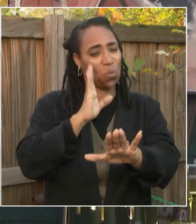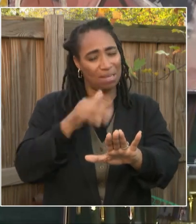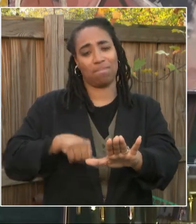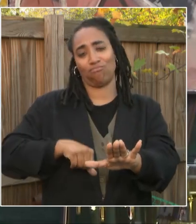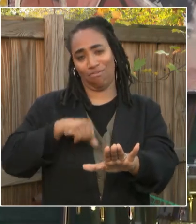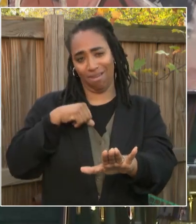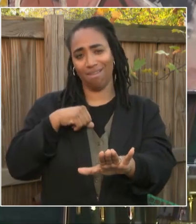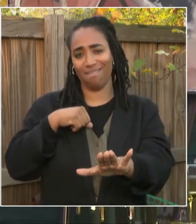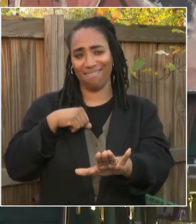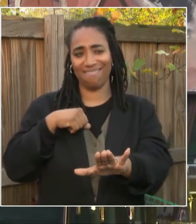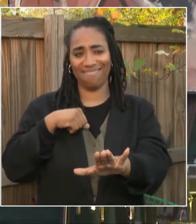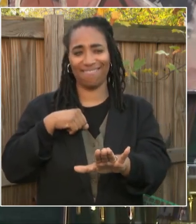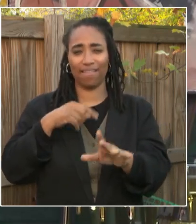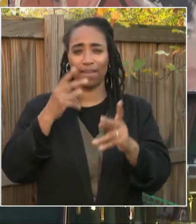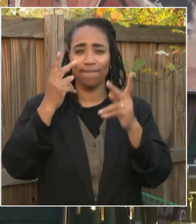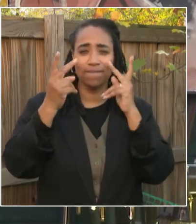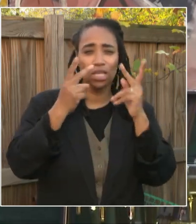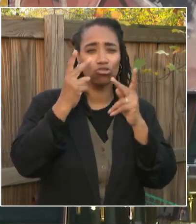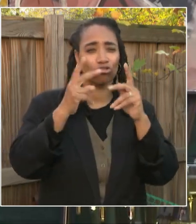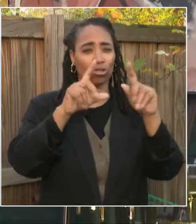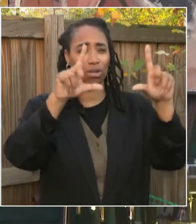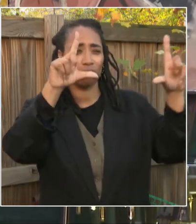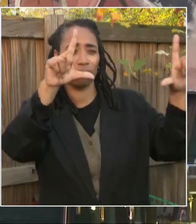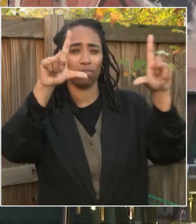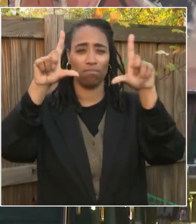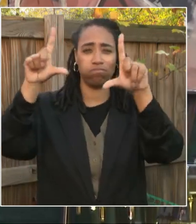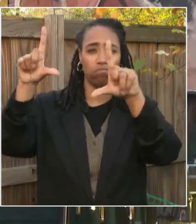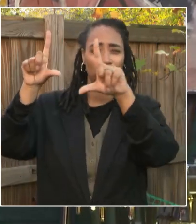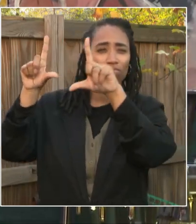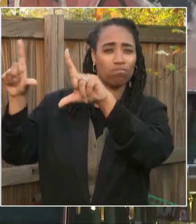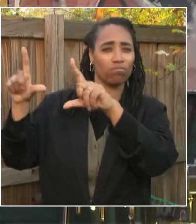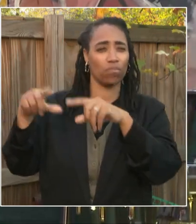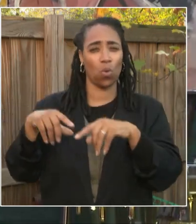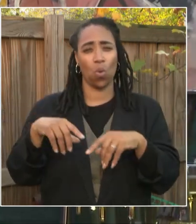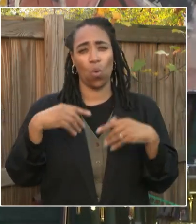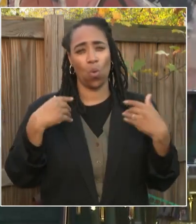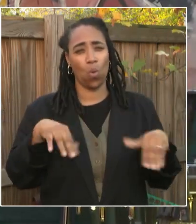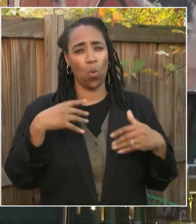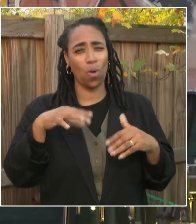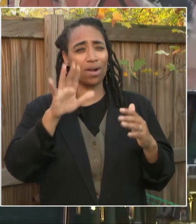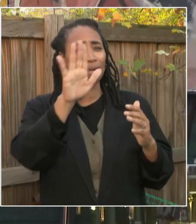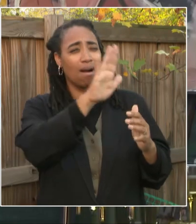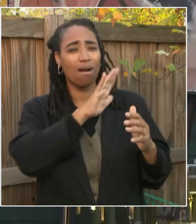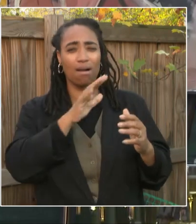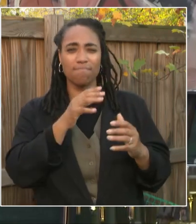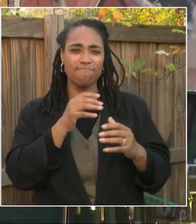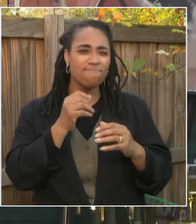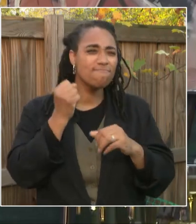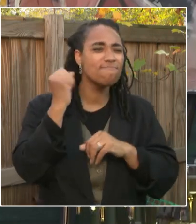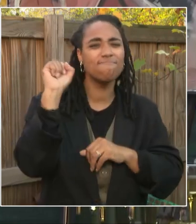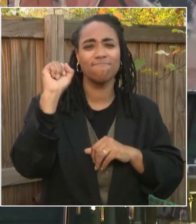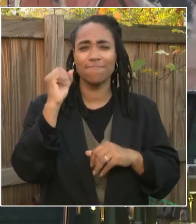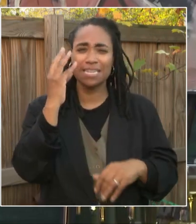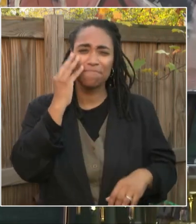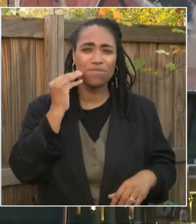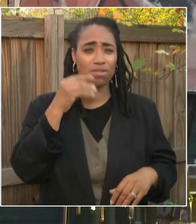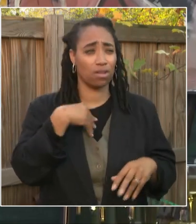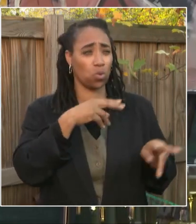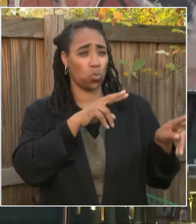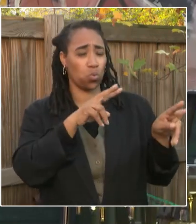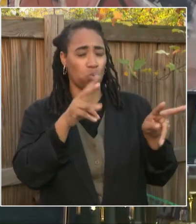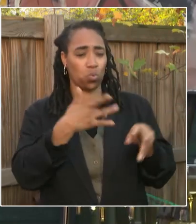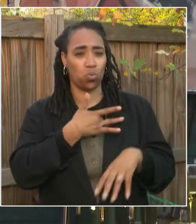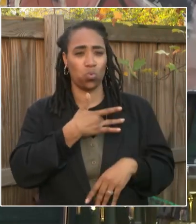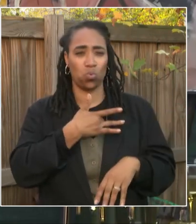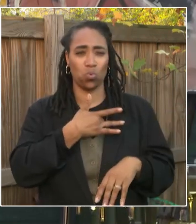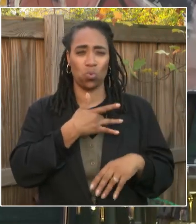content, and the experience that you're going to get at the Go-Go Museum. You're going to see our go-go legends. You're going to see